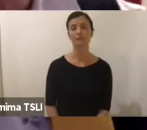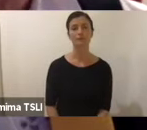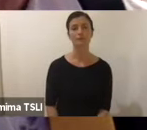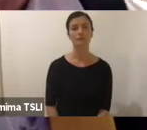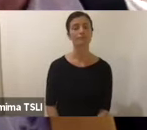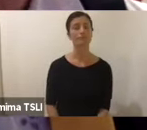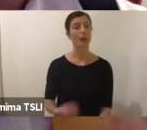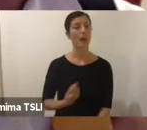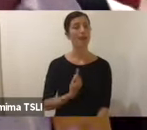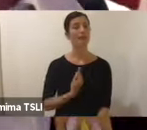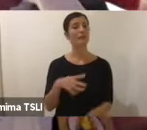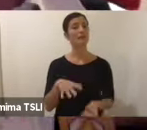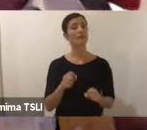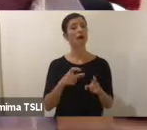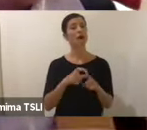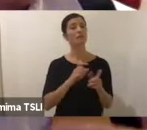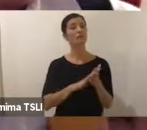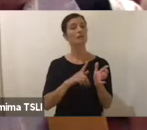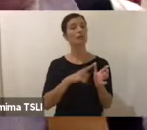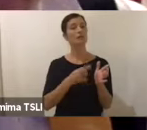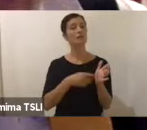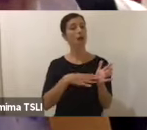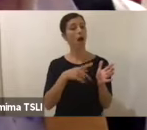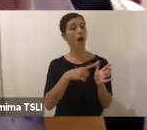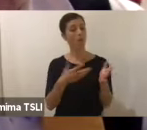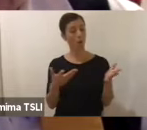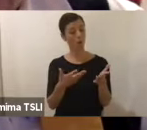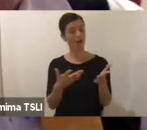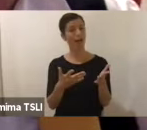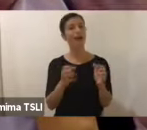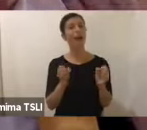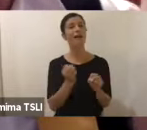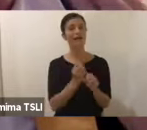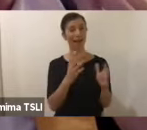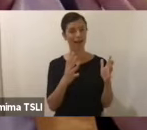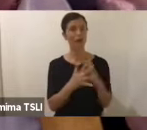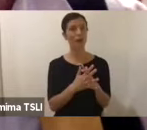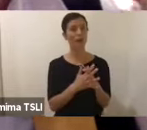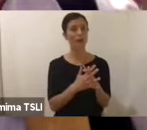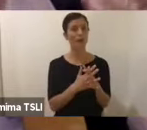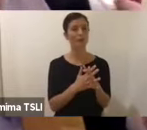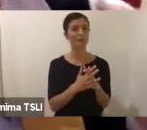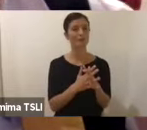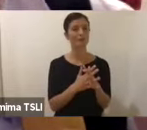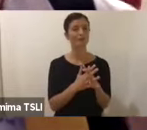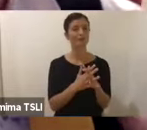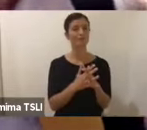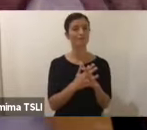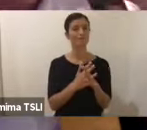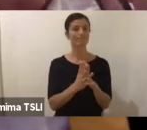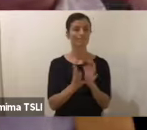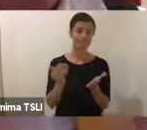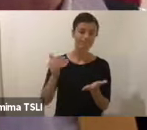glasgow and i think for me i'm very grateful that i walked through the door of a buddhist center where i saw myself and heard myself